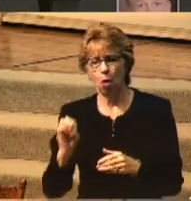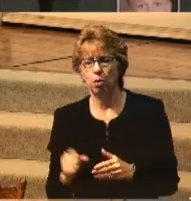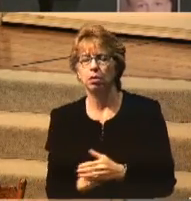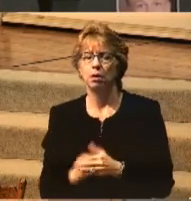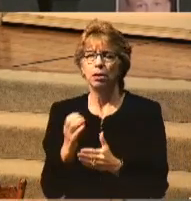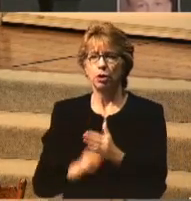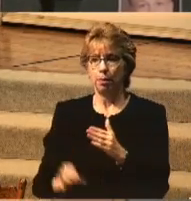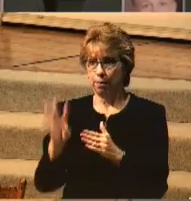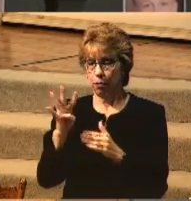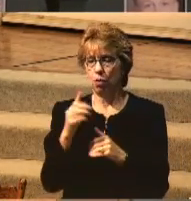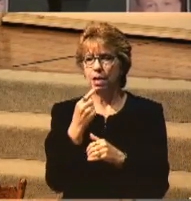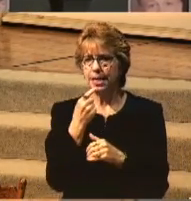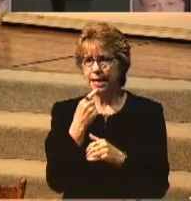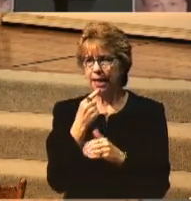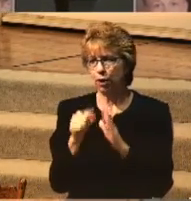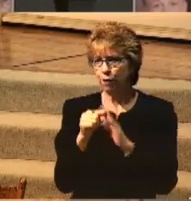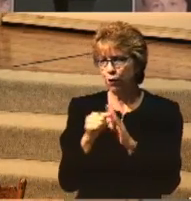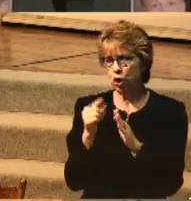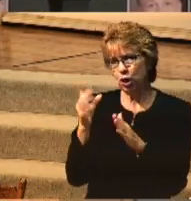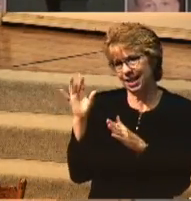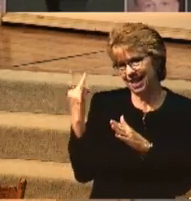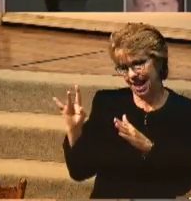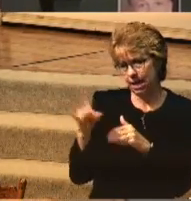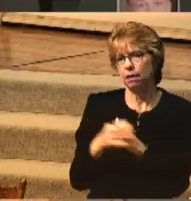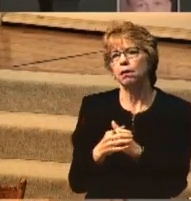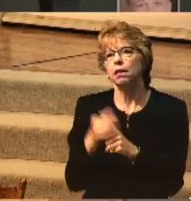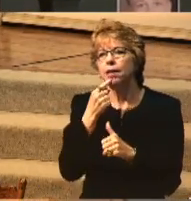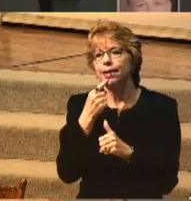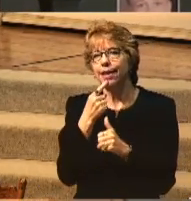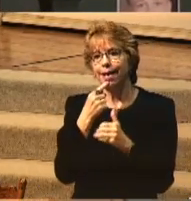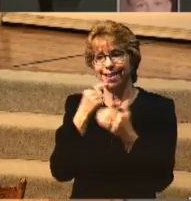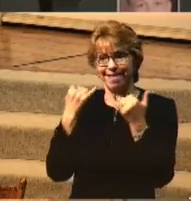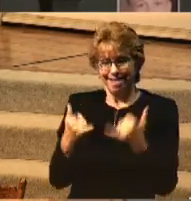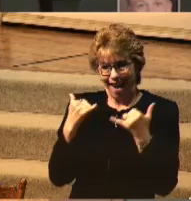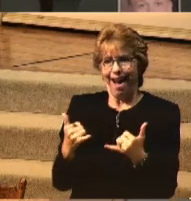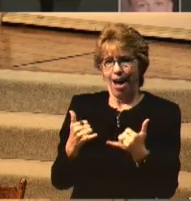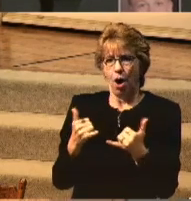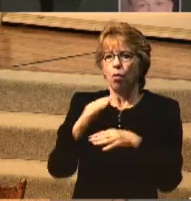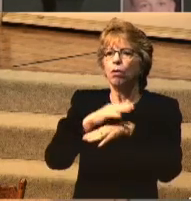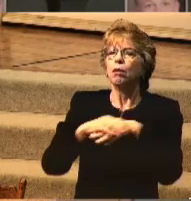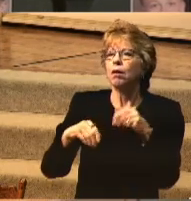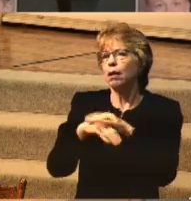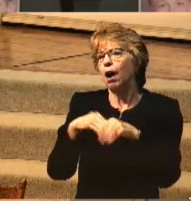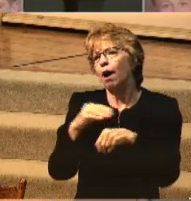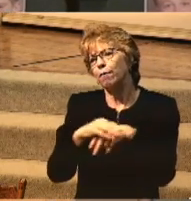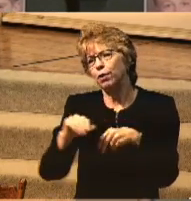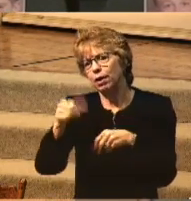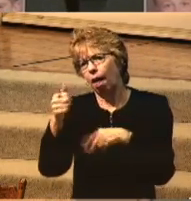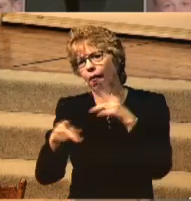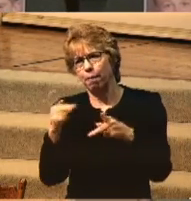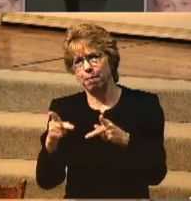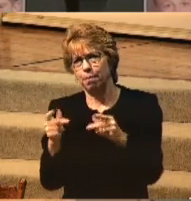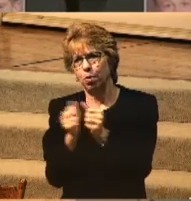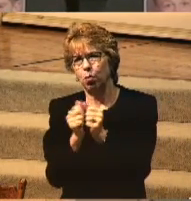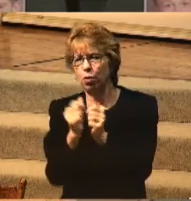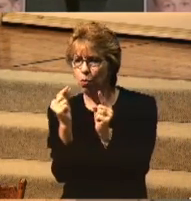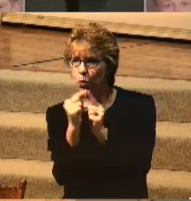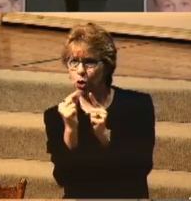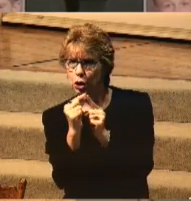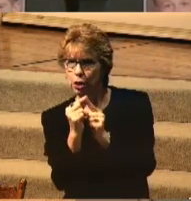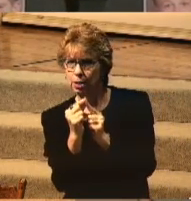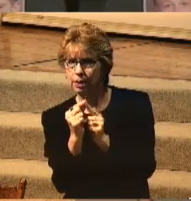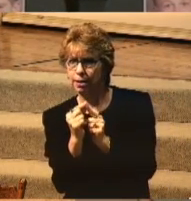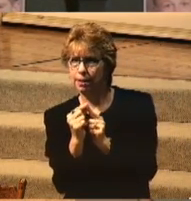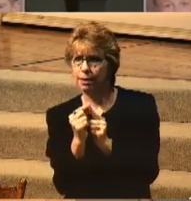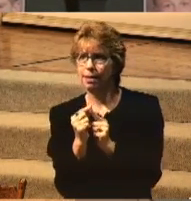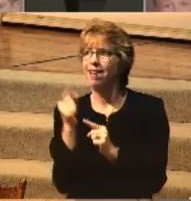18 by saying this, wherefore, comfort one another with these words.